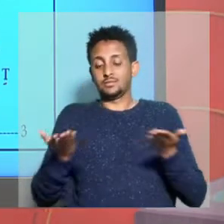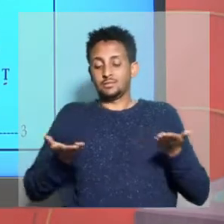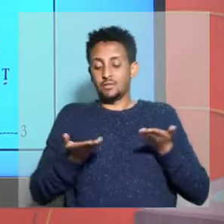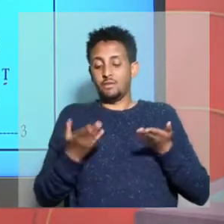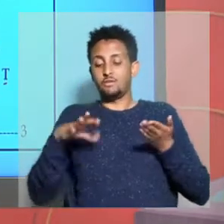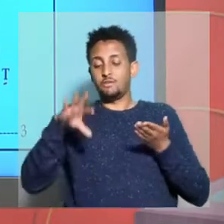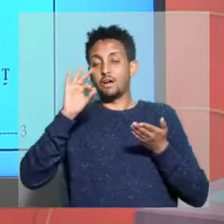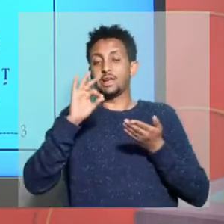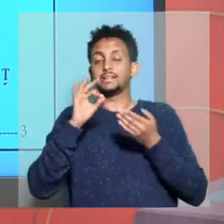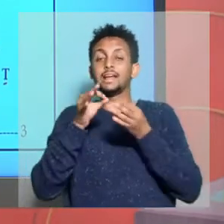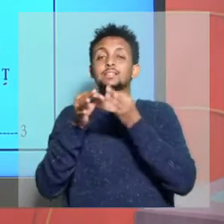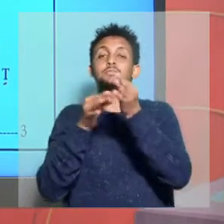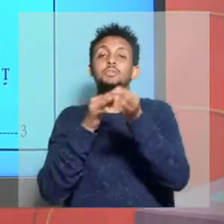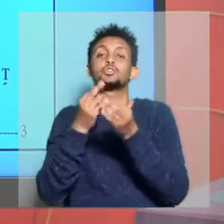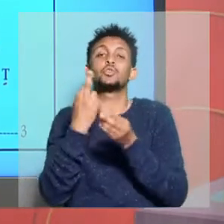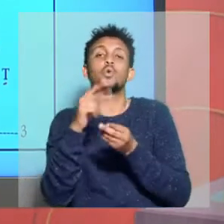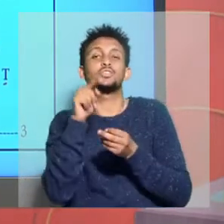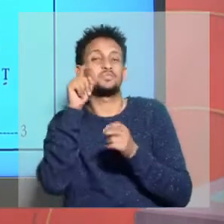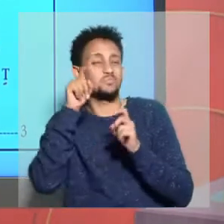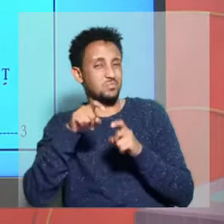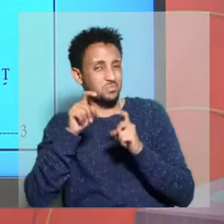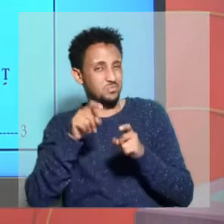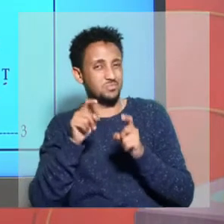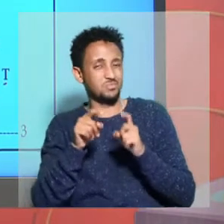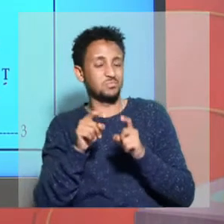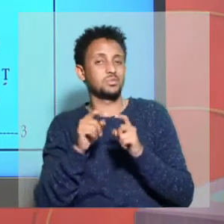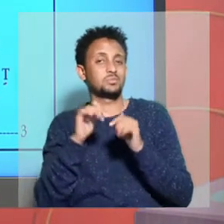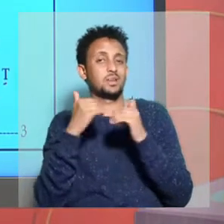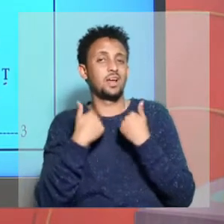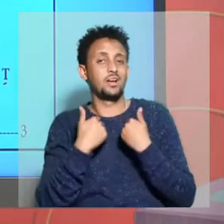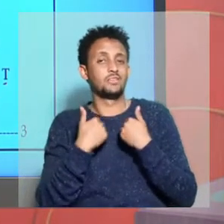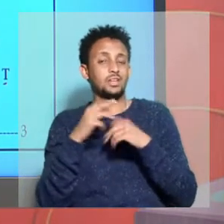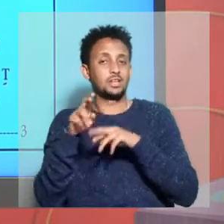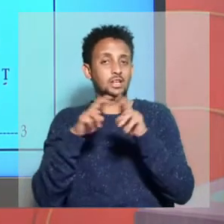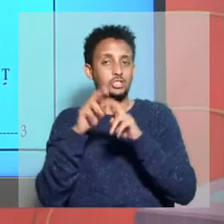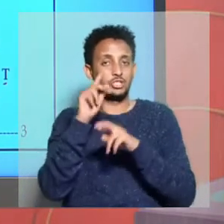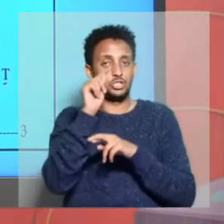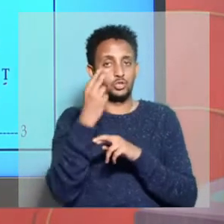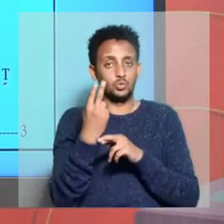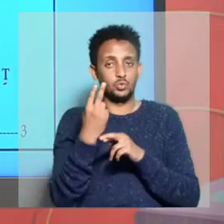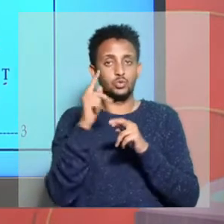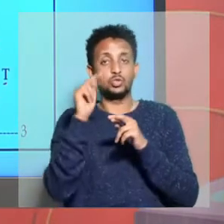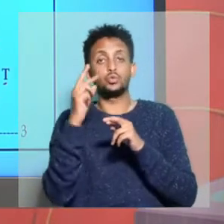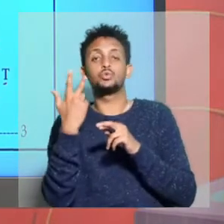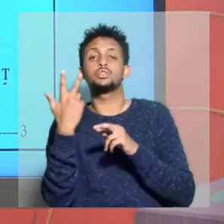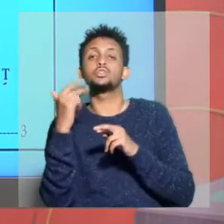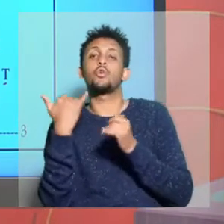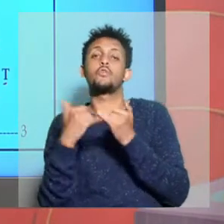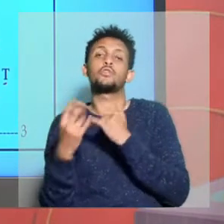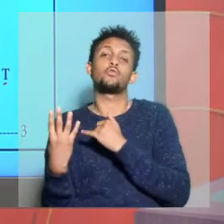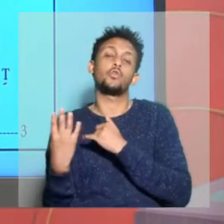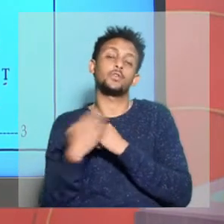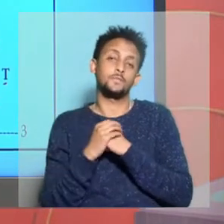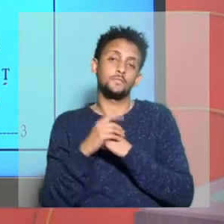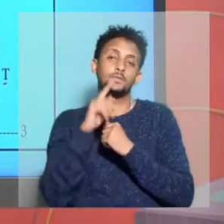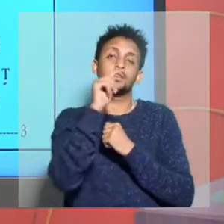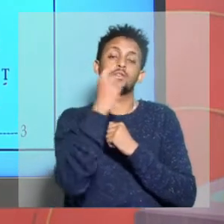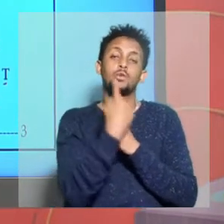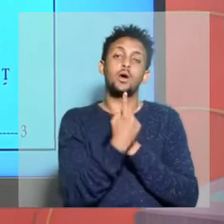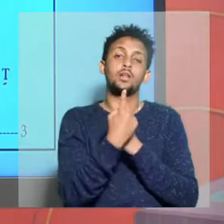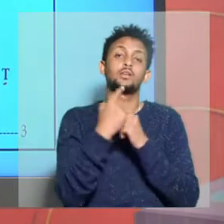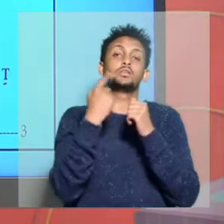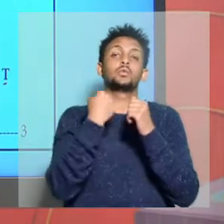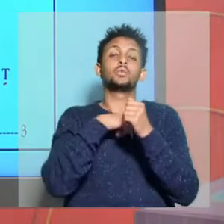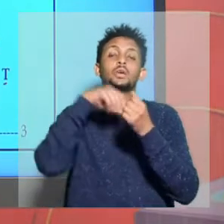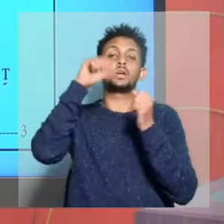and find an expression, or it's possible for having a relation for T2. T2 is 3 over 4. T1,